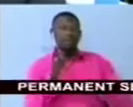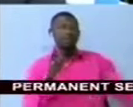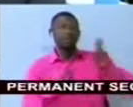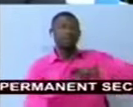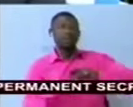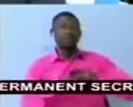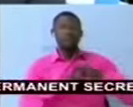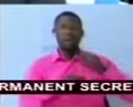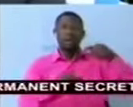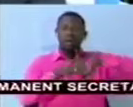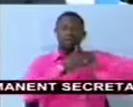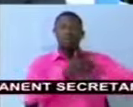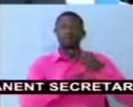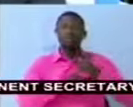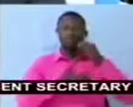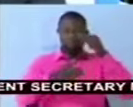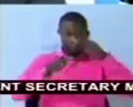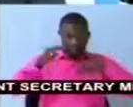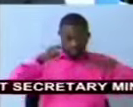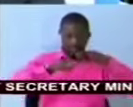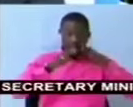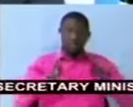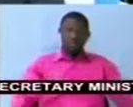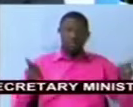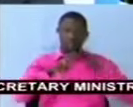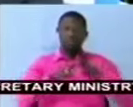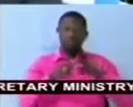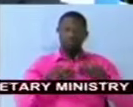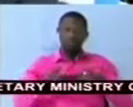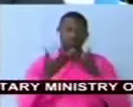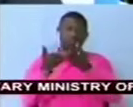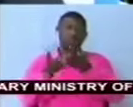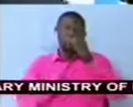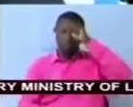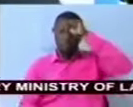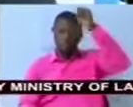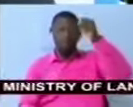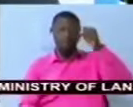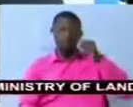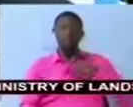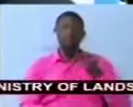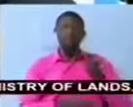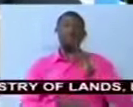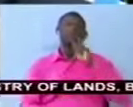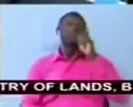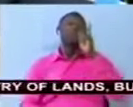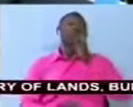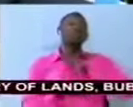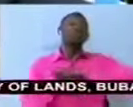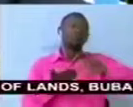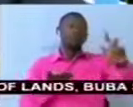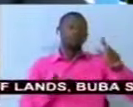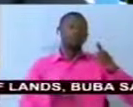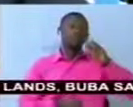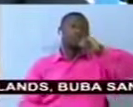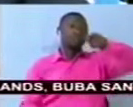and recommendations to the President during the first week of July